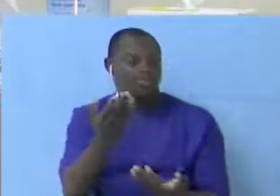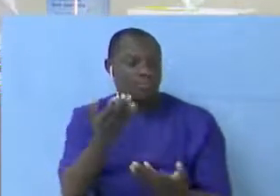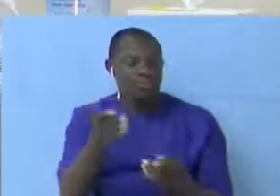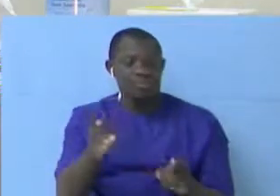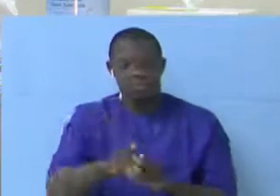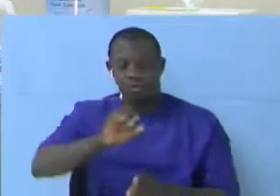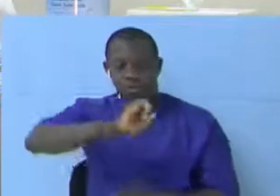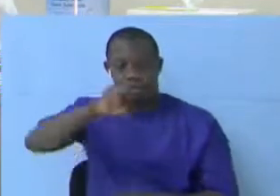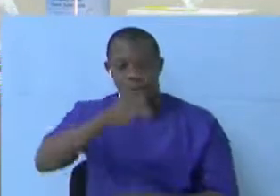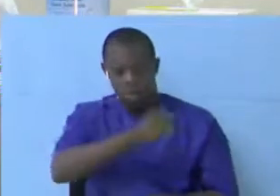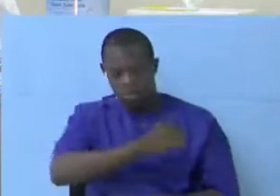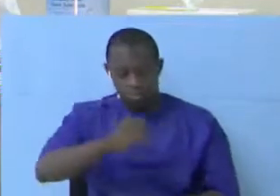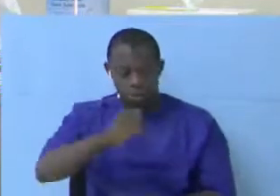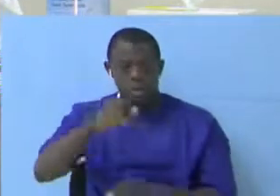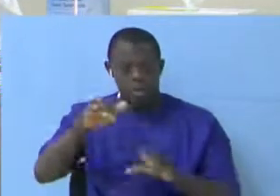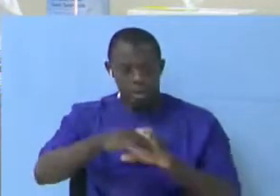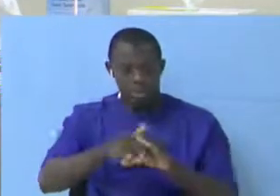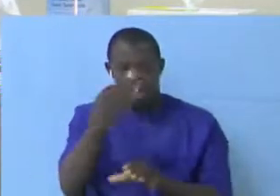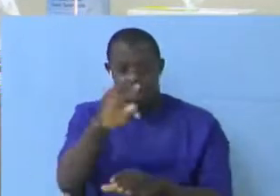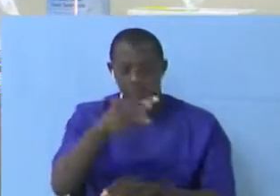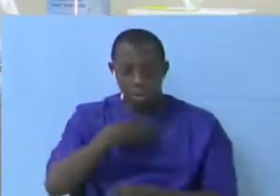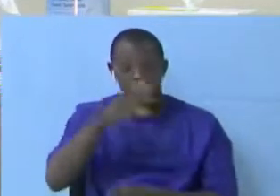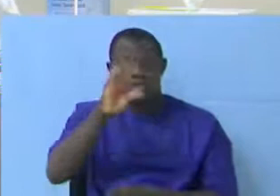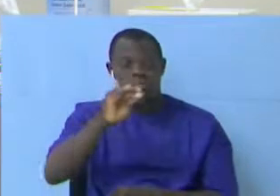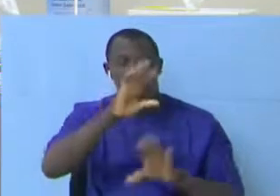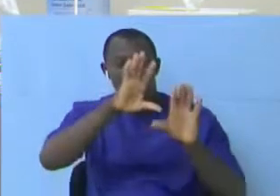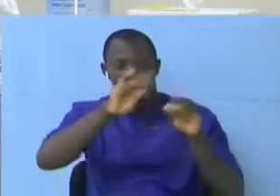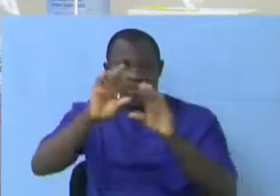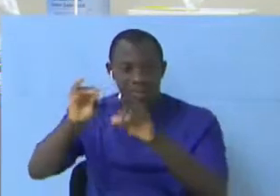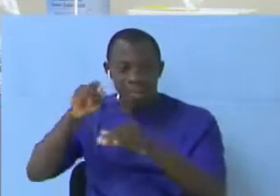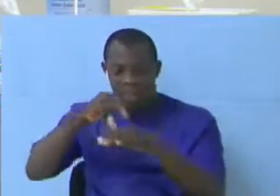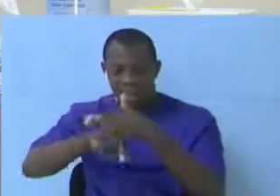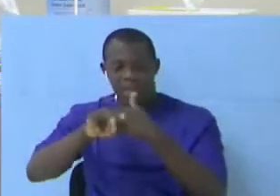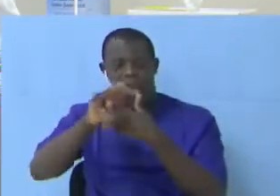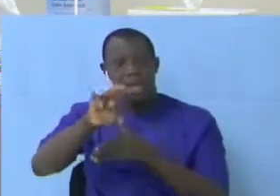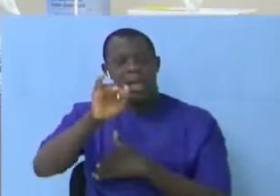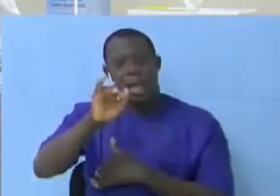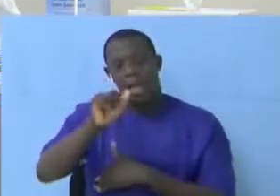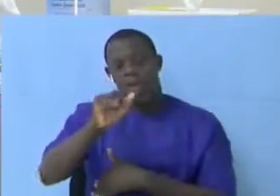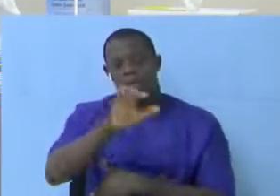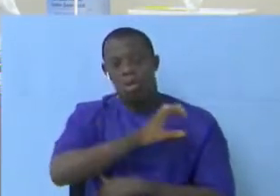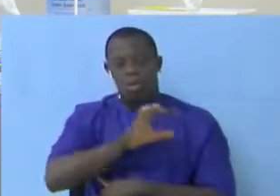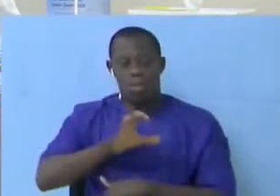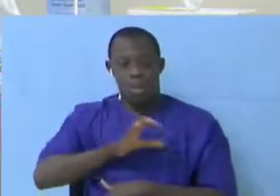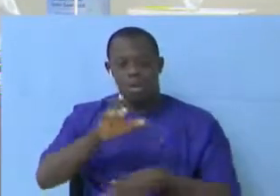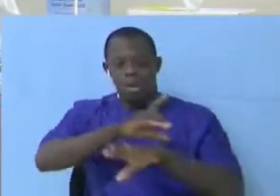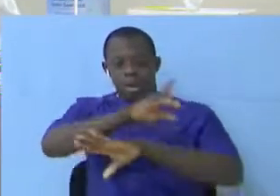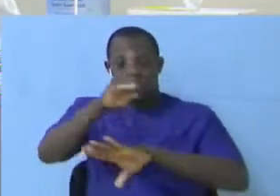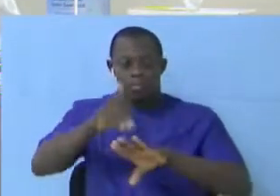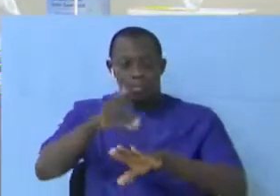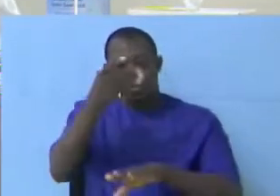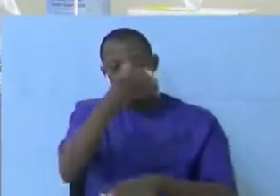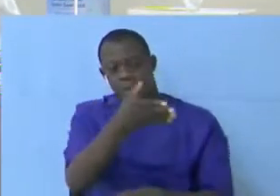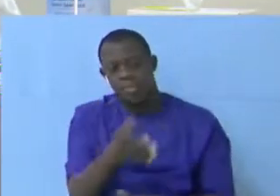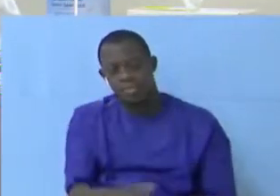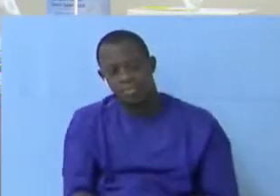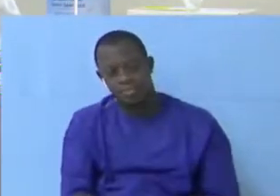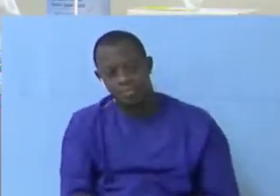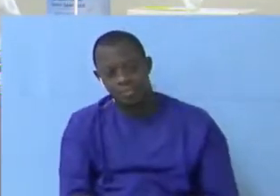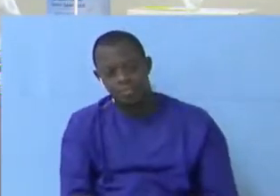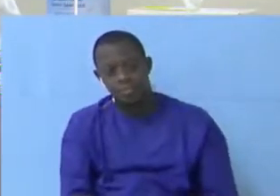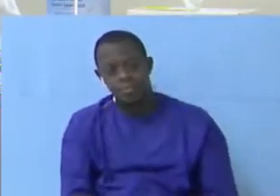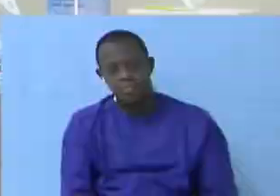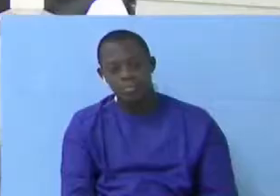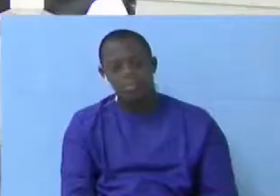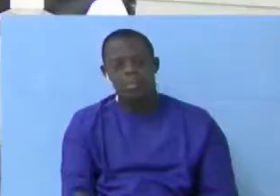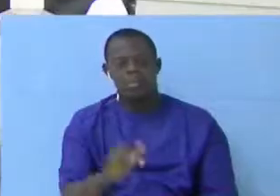NIA premises. Munde kamem fole mindiko NIL law sansan nyin kono je jo e jongula la do ko nyin kanake NIL law sansan kono